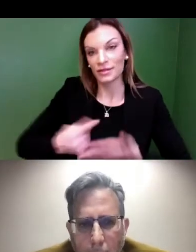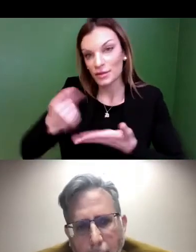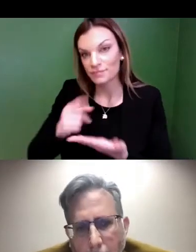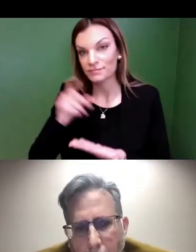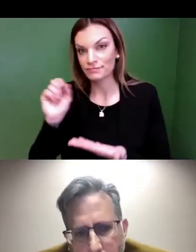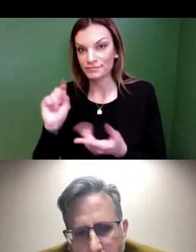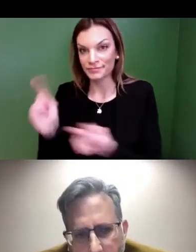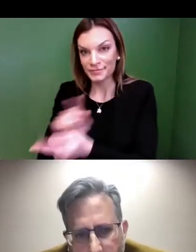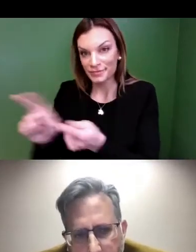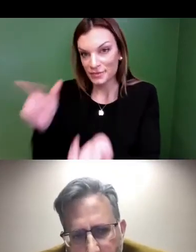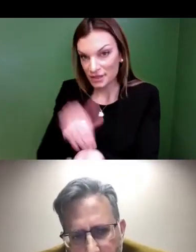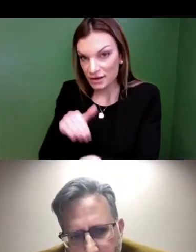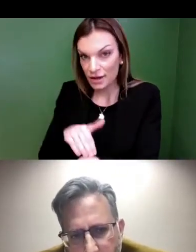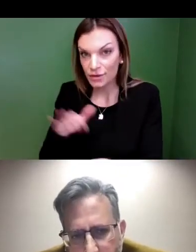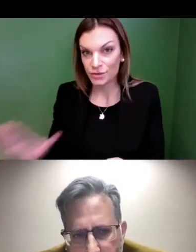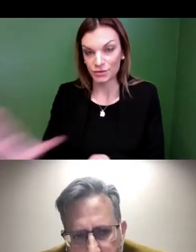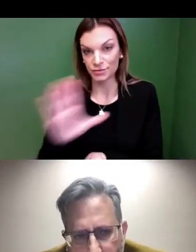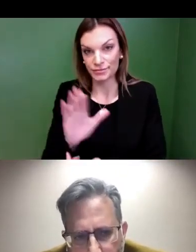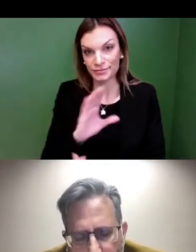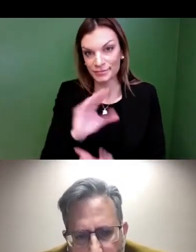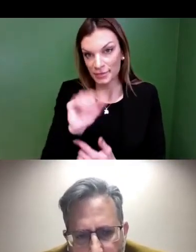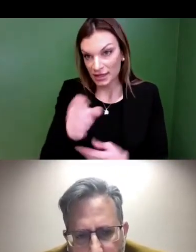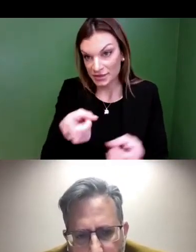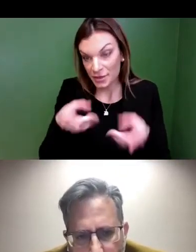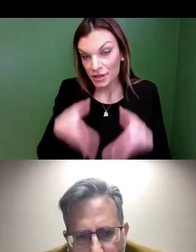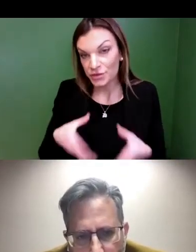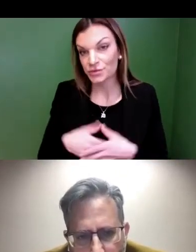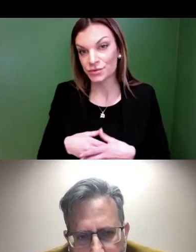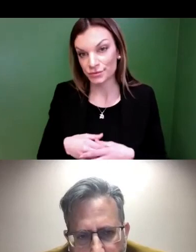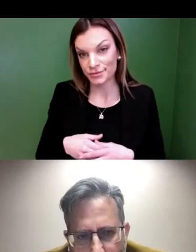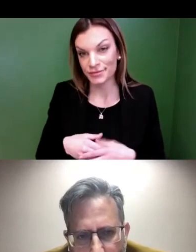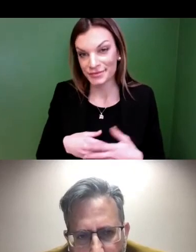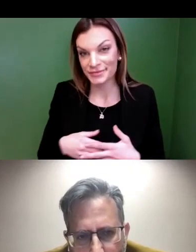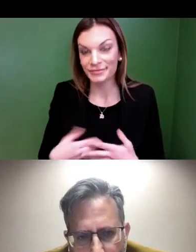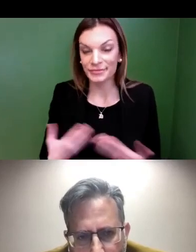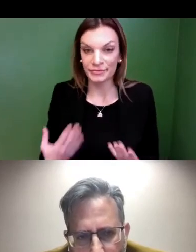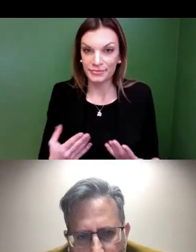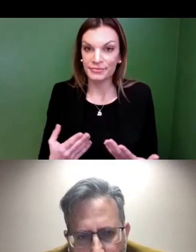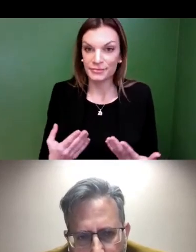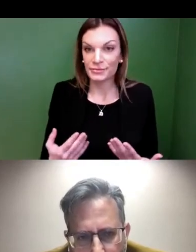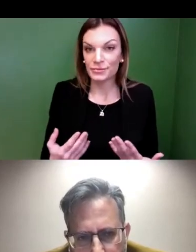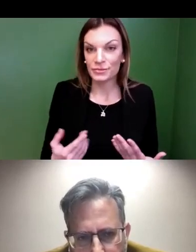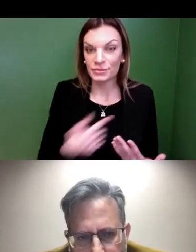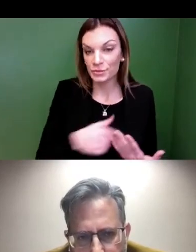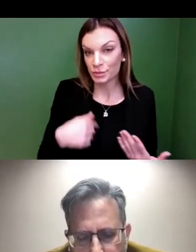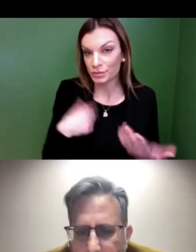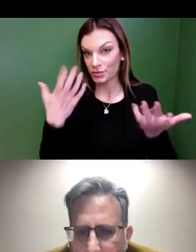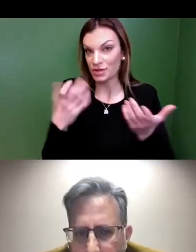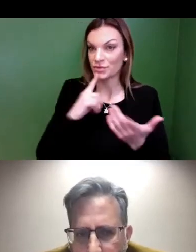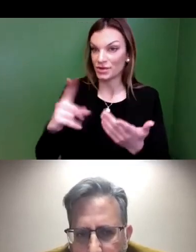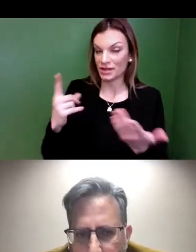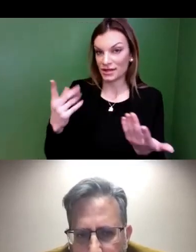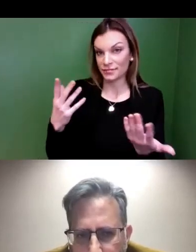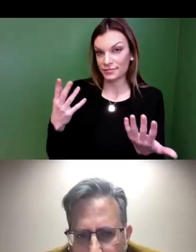doctors, to the case managers. And so, we want to bring this full